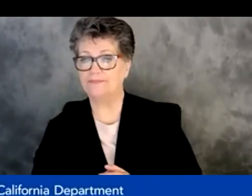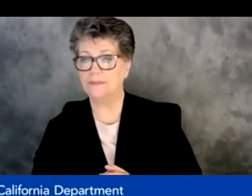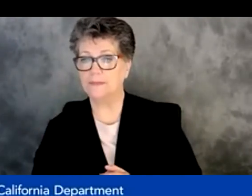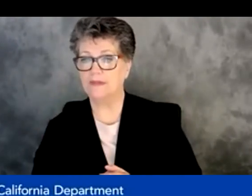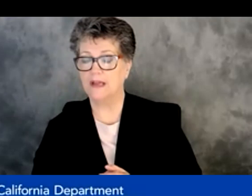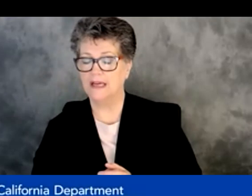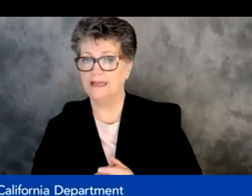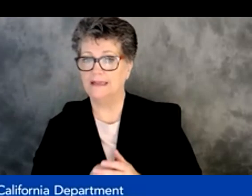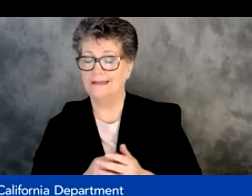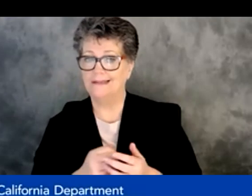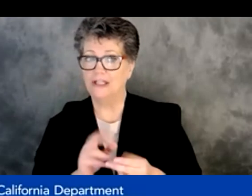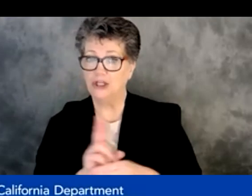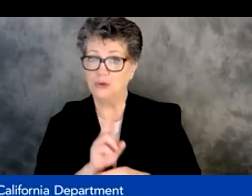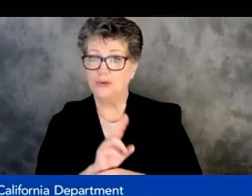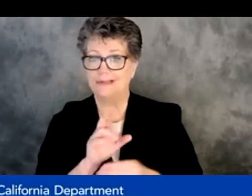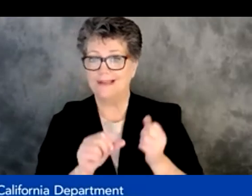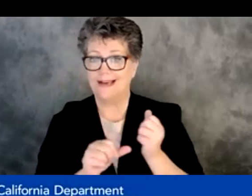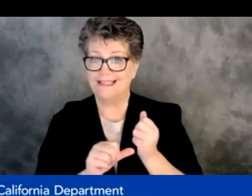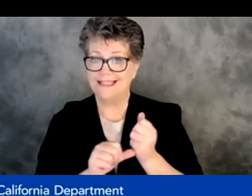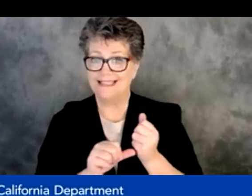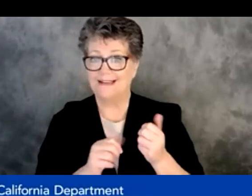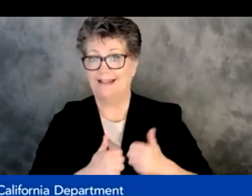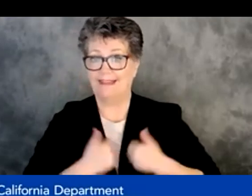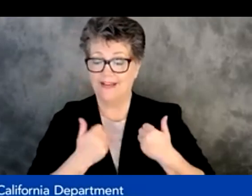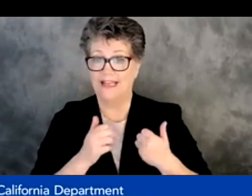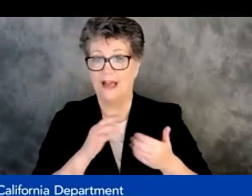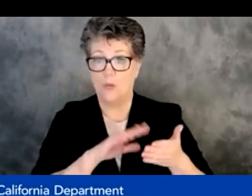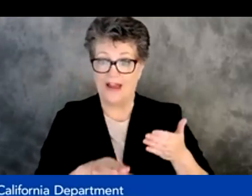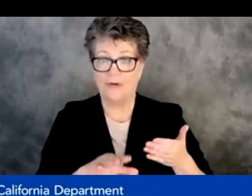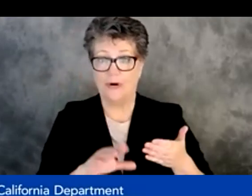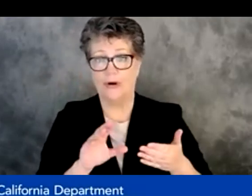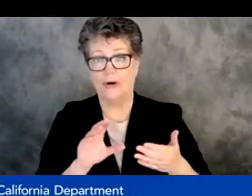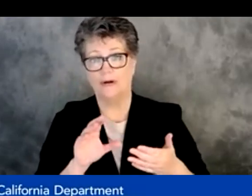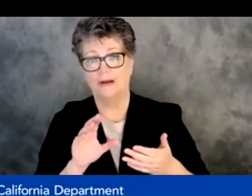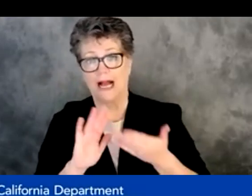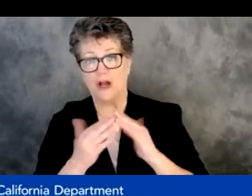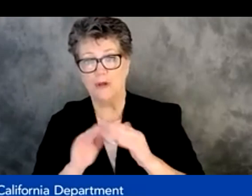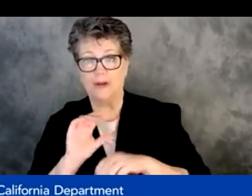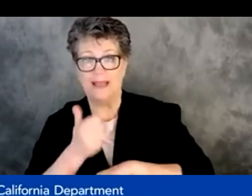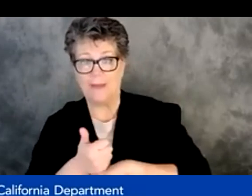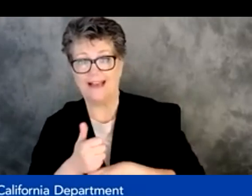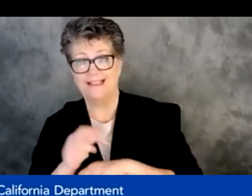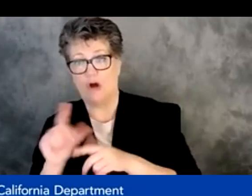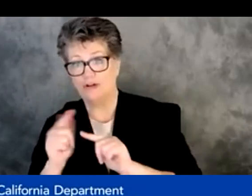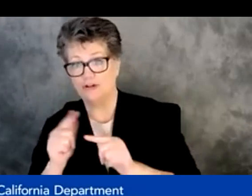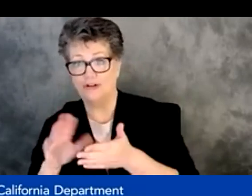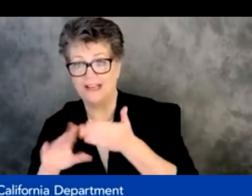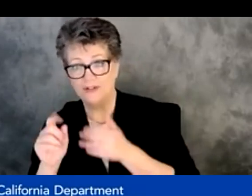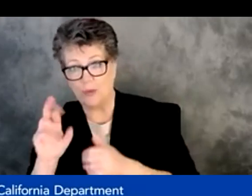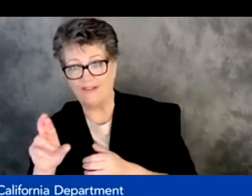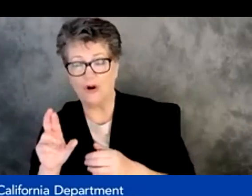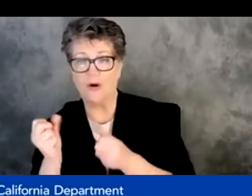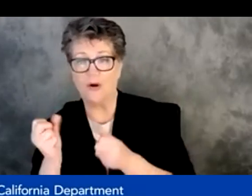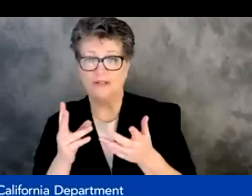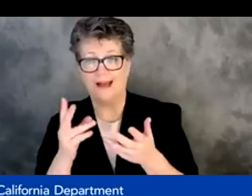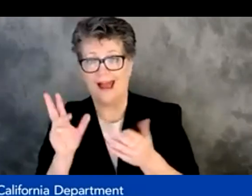use assisted living waiver, home and community-based alternatives waiver, and multipurpose senior services program to